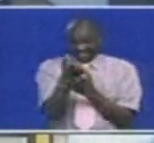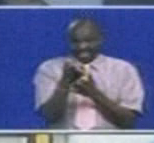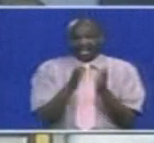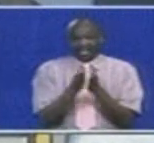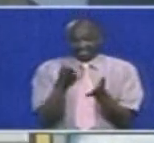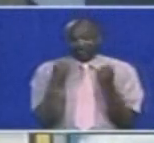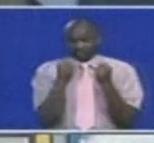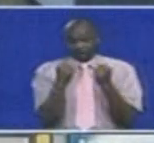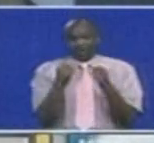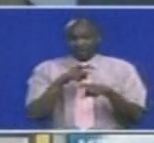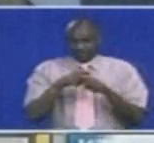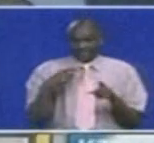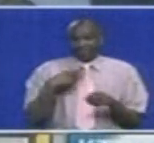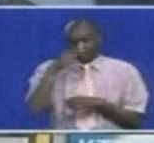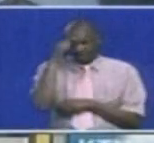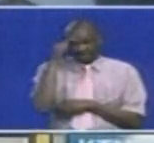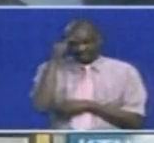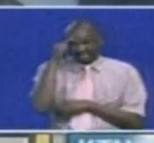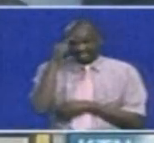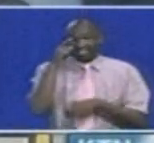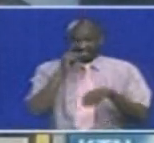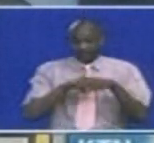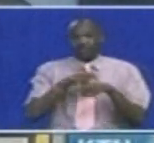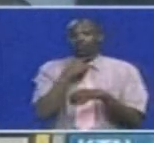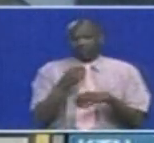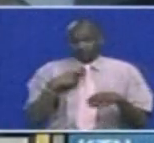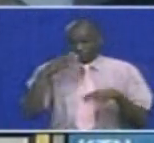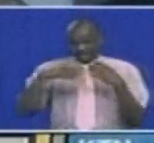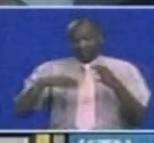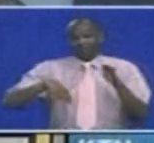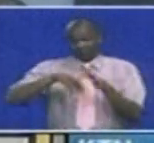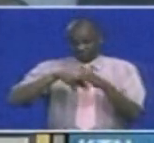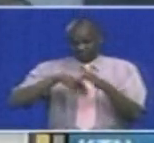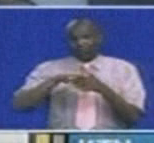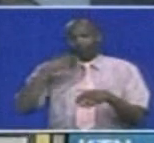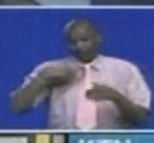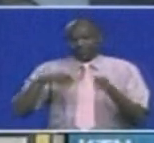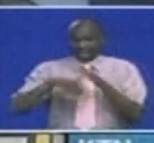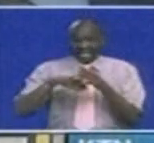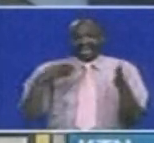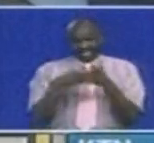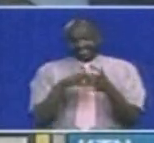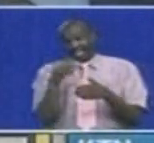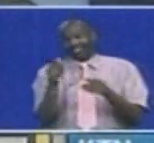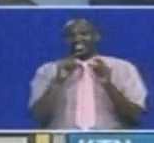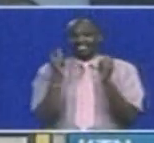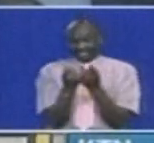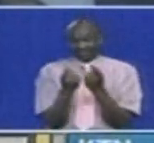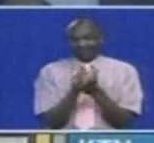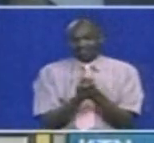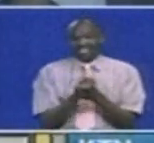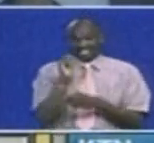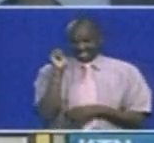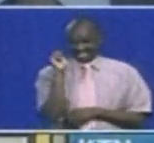strong. But because when you want to play football, we play against any other team.